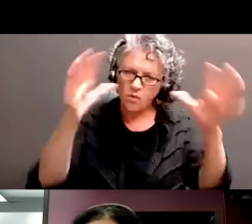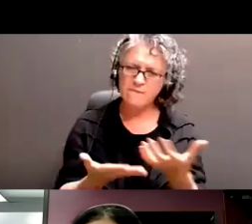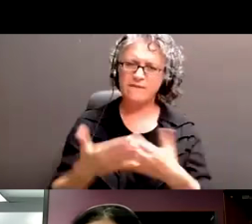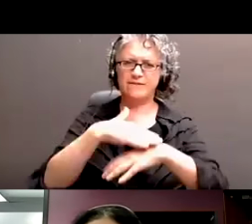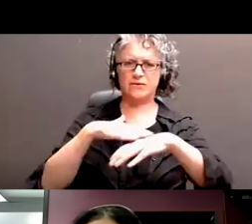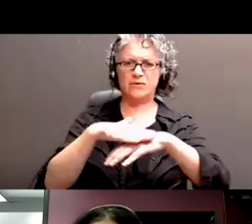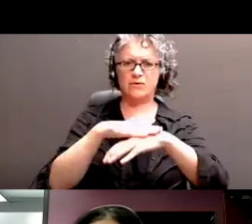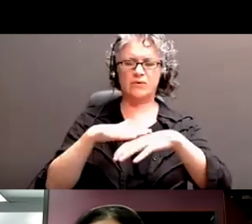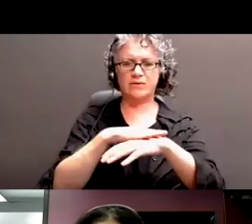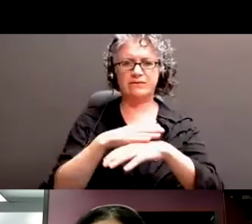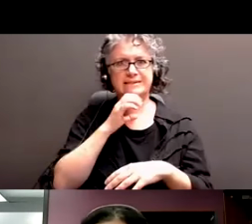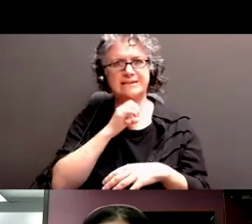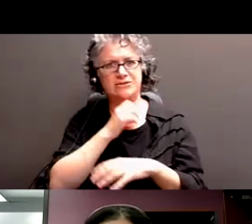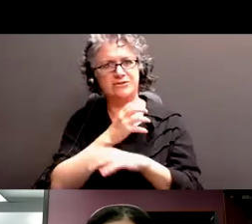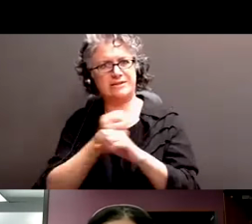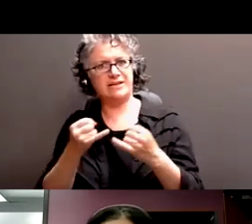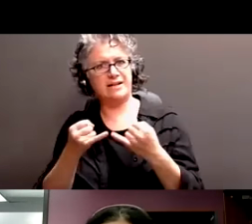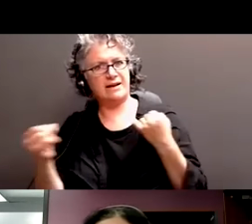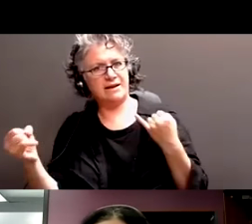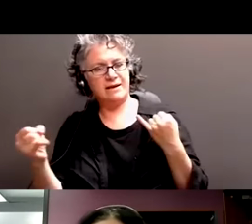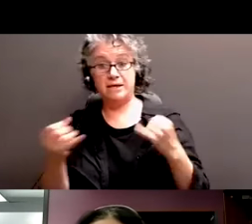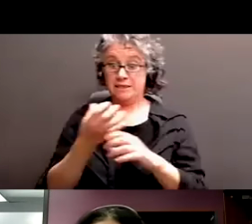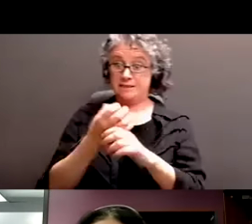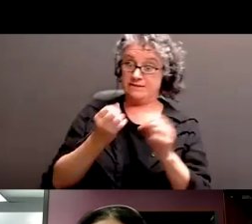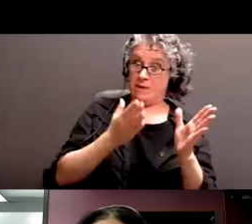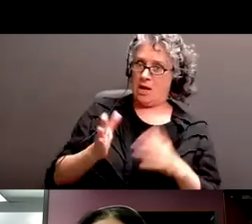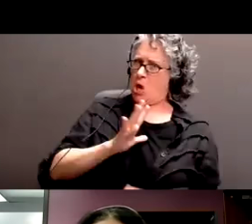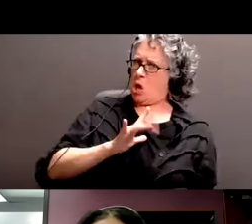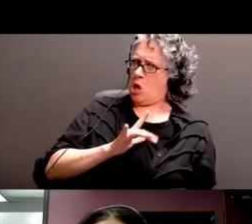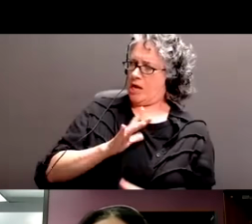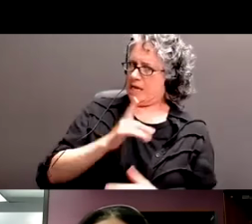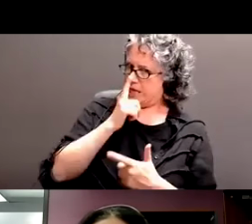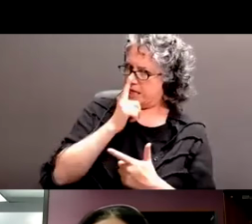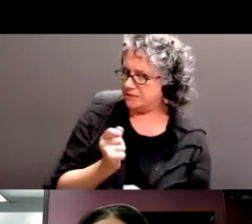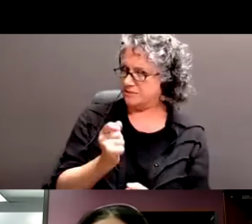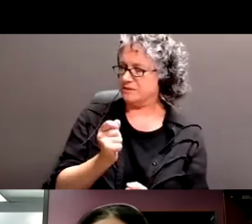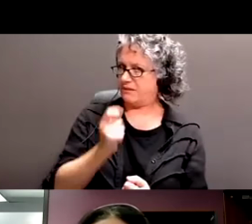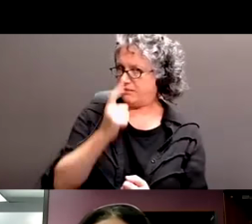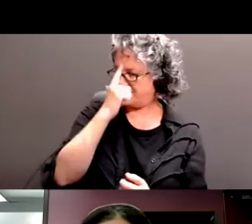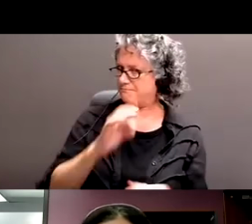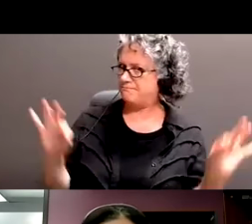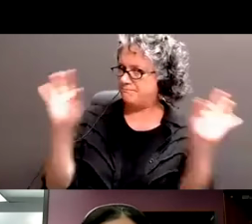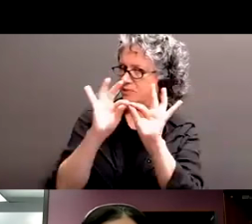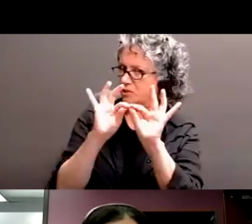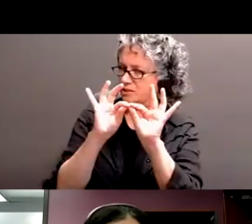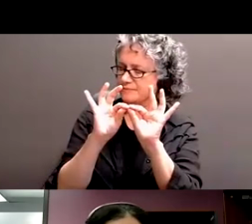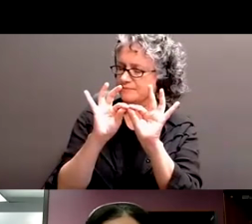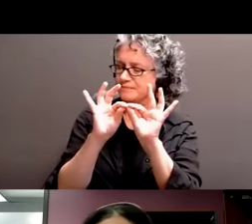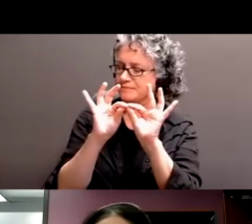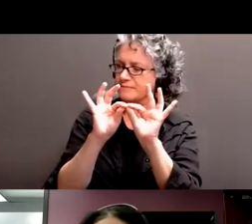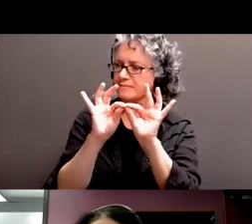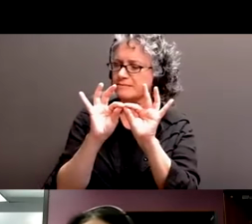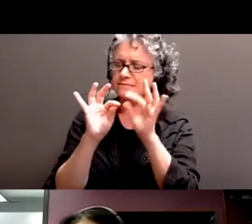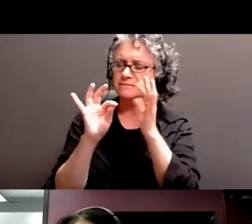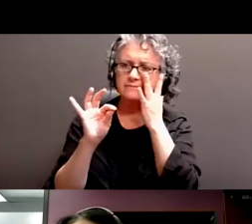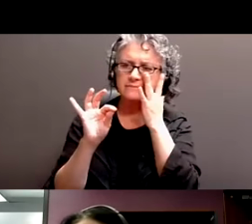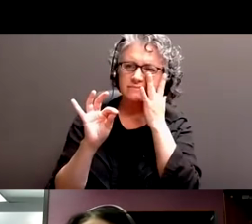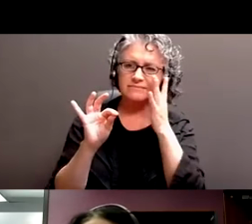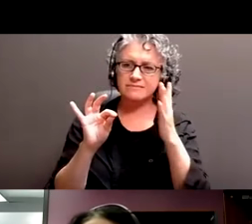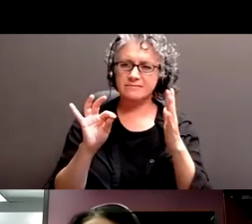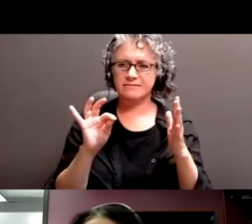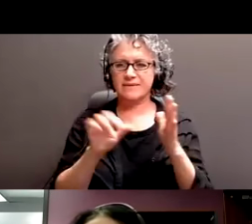about the risk factors, and particularly safety planning, because I think that's really of importance. And just bringing to light